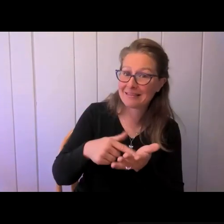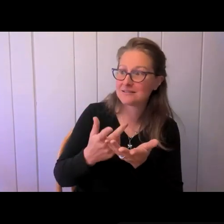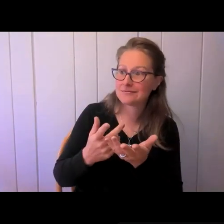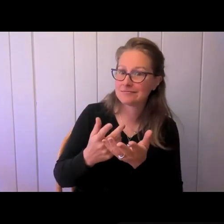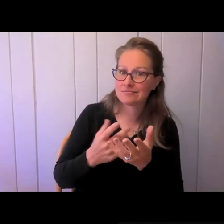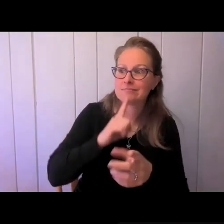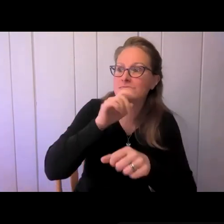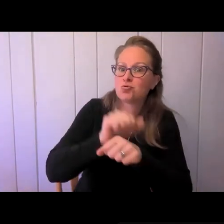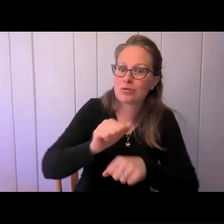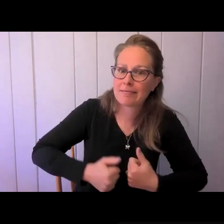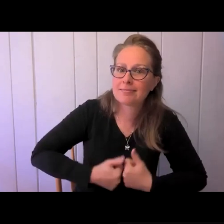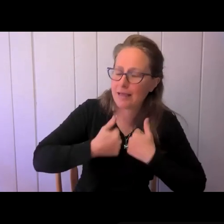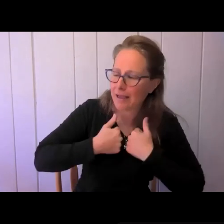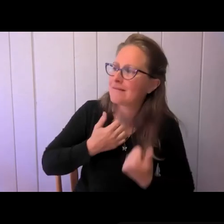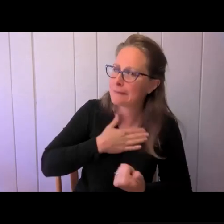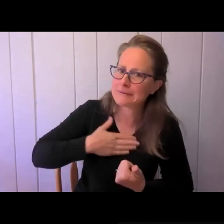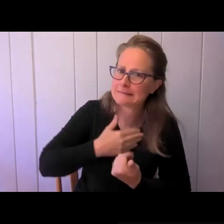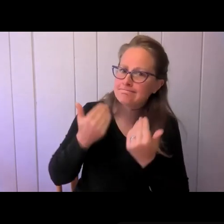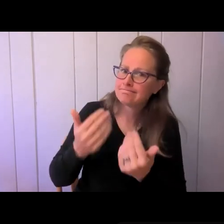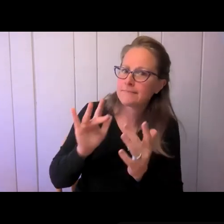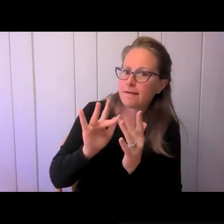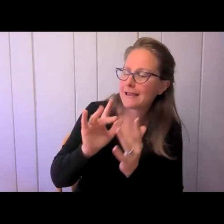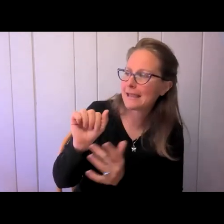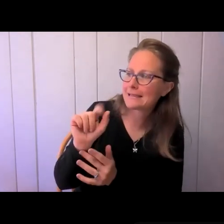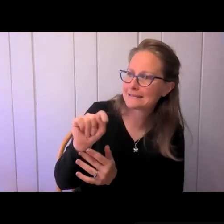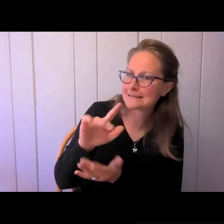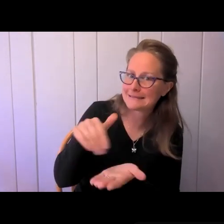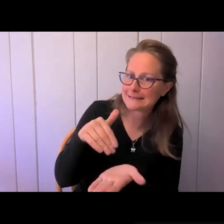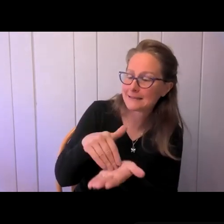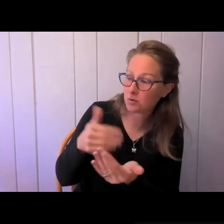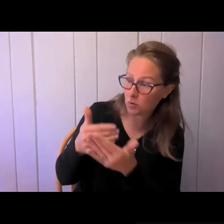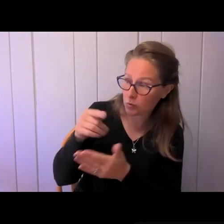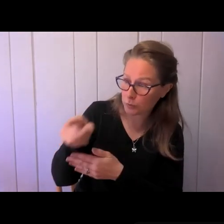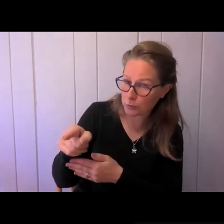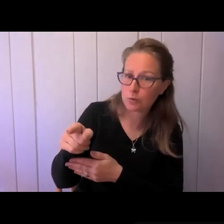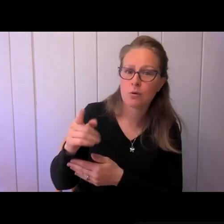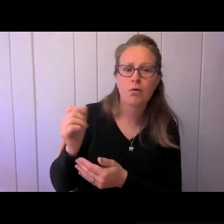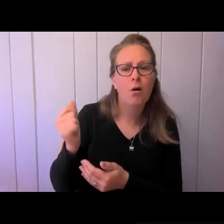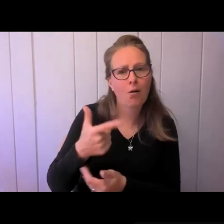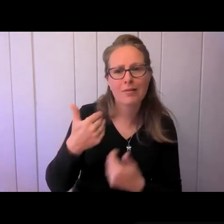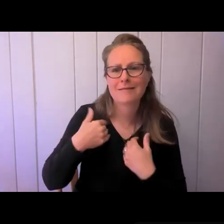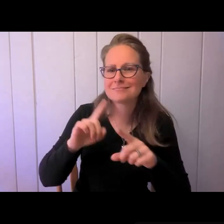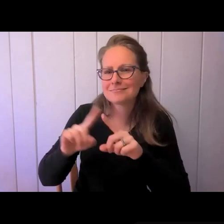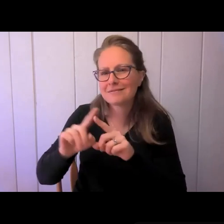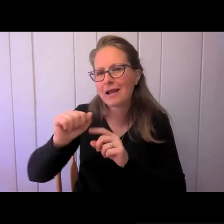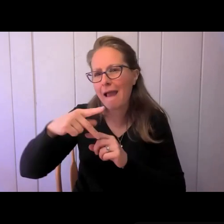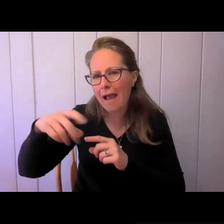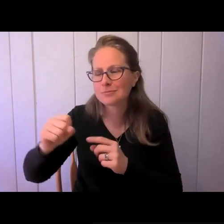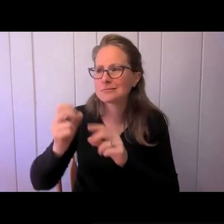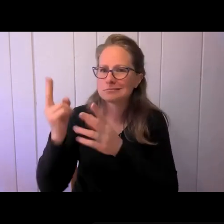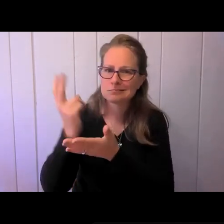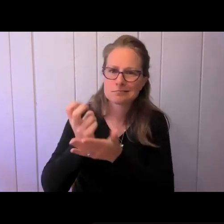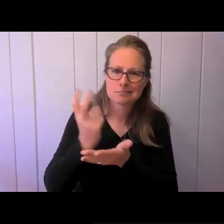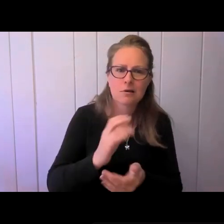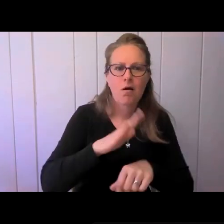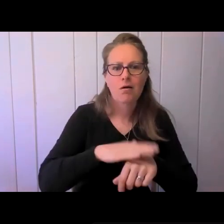feel free to reach out to the center, the AT center that's closest to you. We all have different apps, you know, downloaded on our iPads or